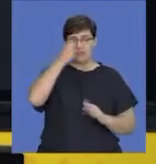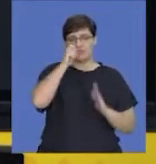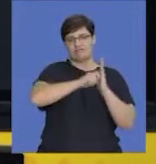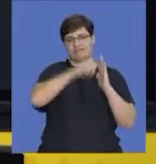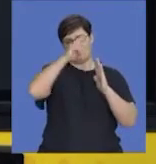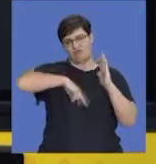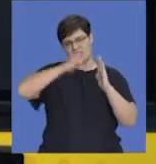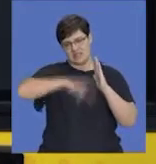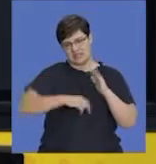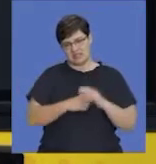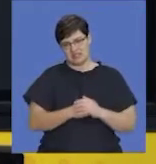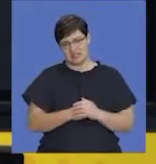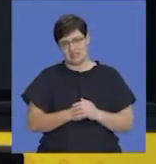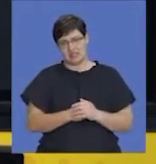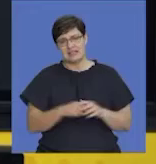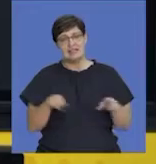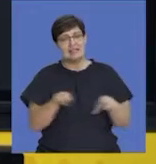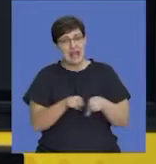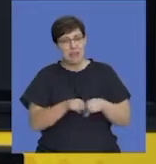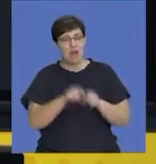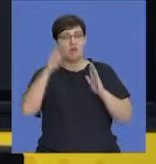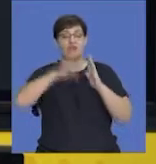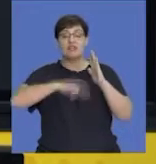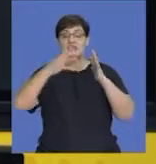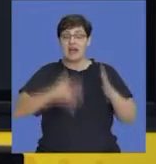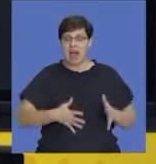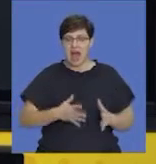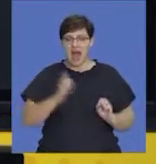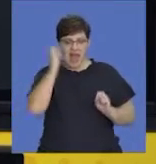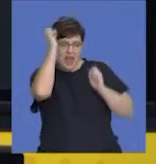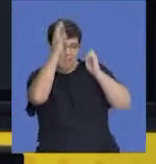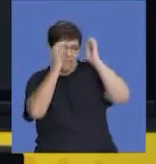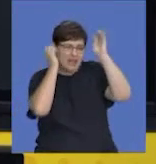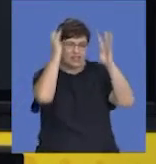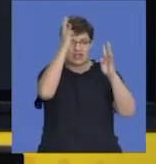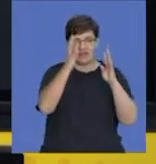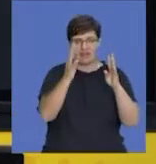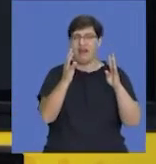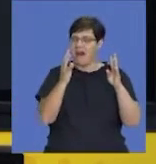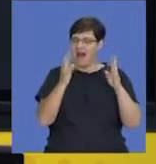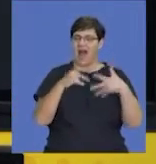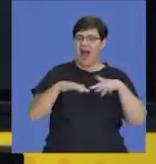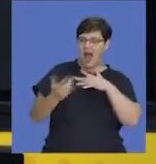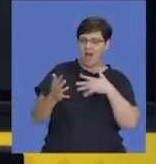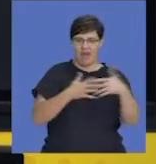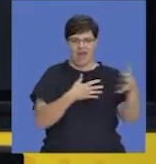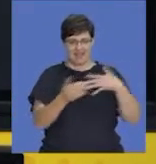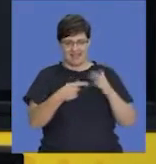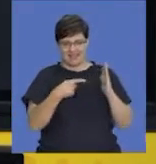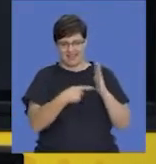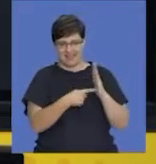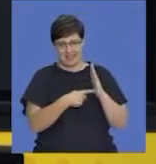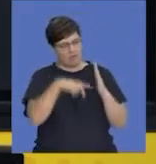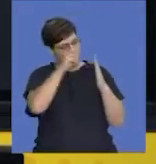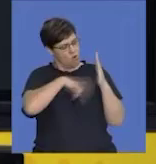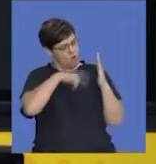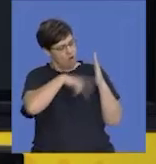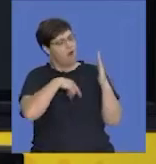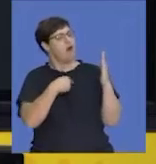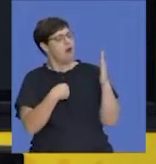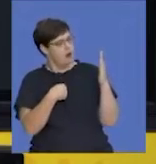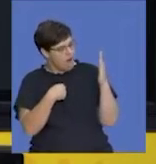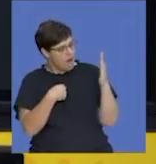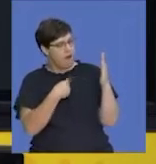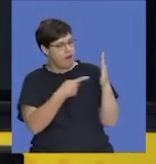read, and also gives the reader the imagination to deal with the piece, and obviously whilst reading, obviously be able